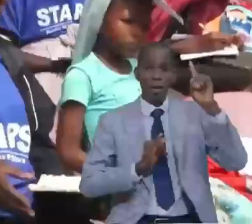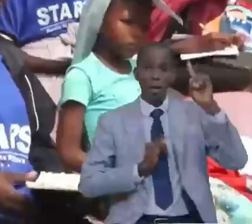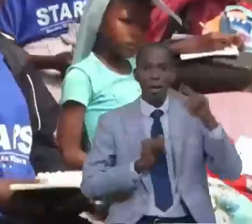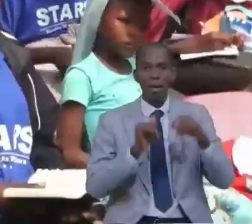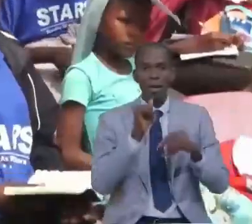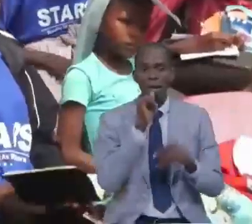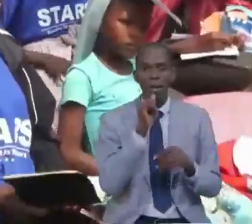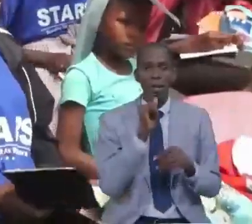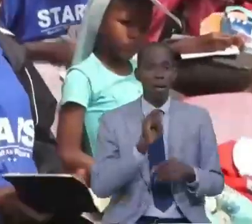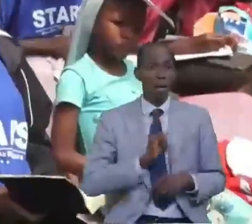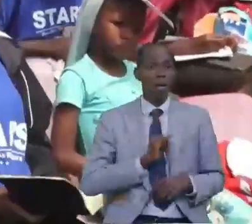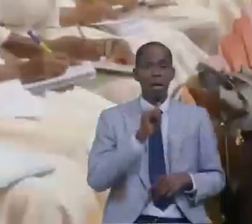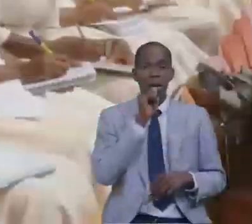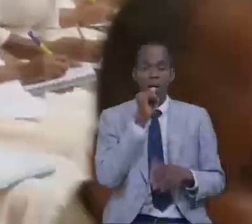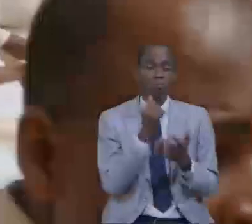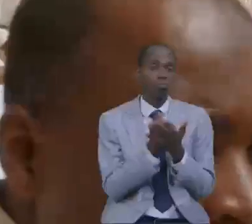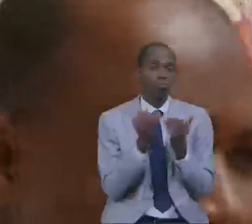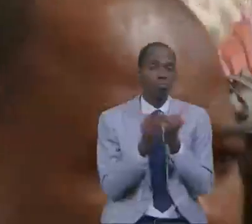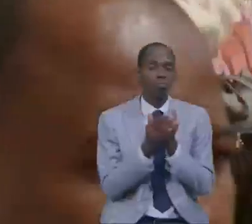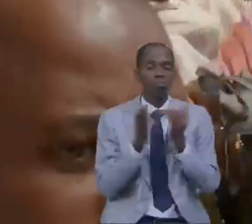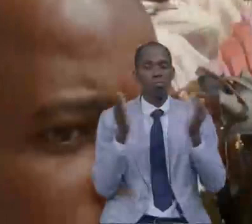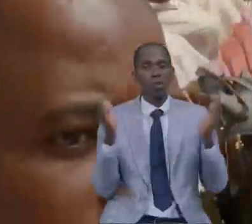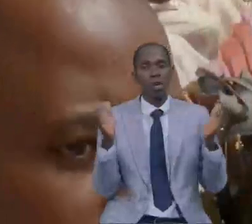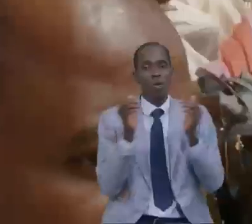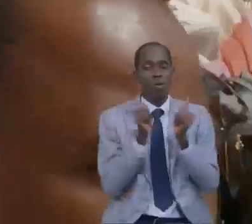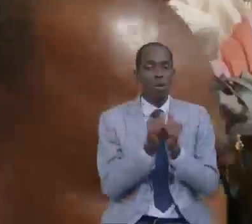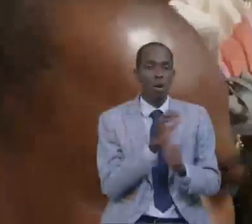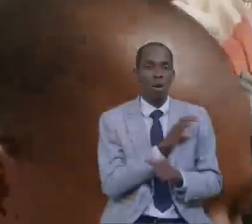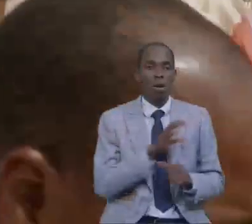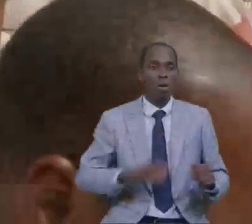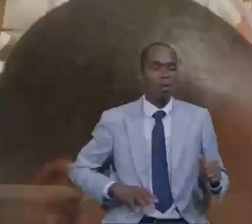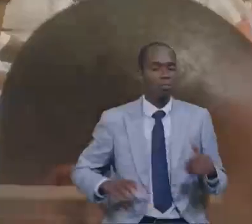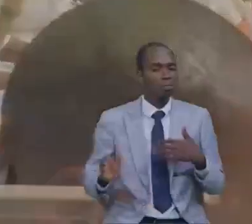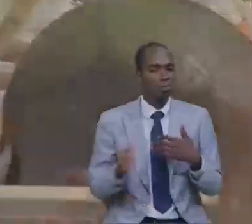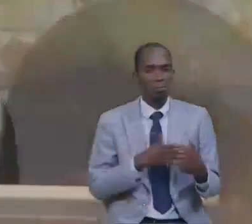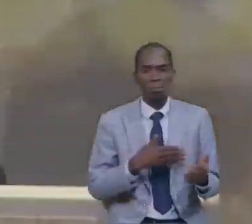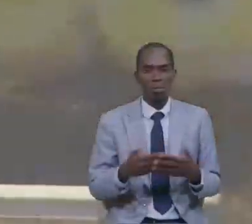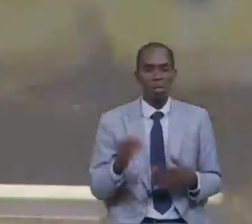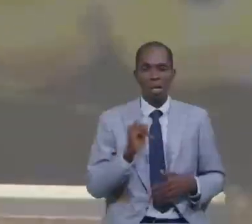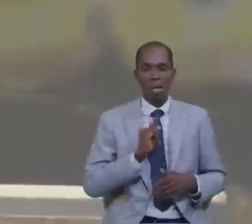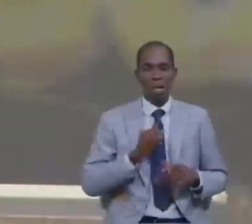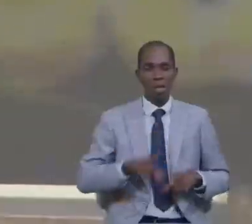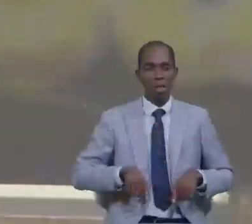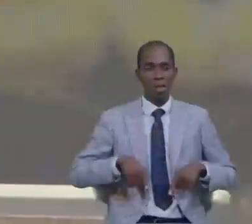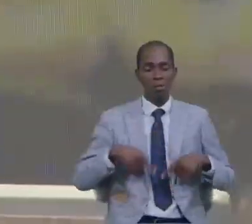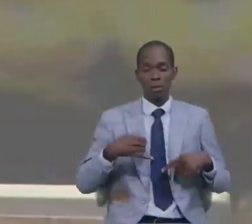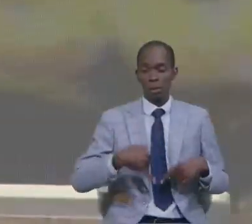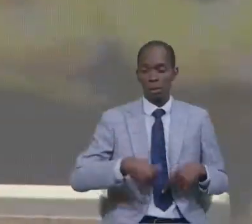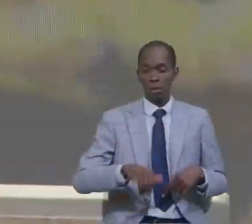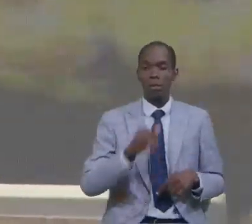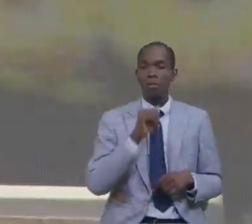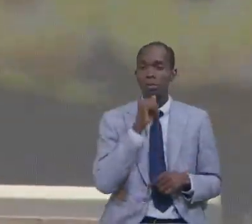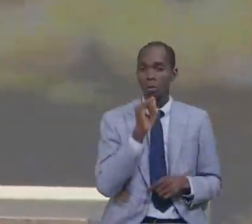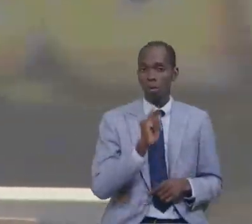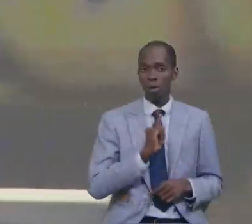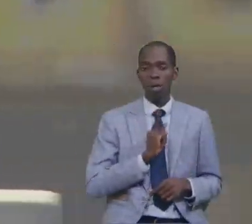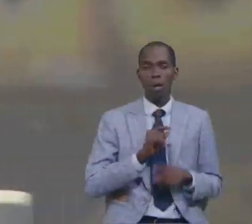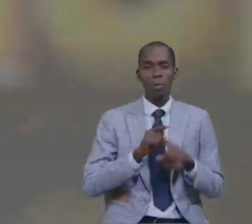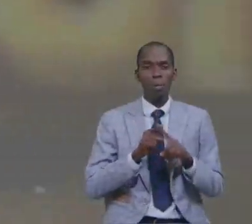I, but Christ liveth in me. Understand